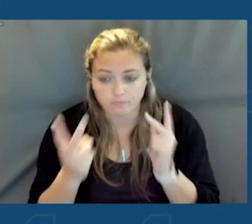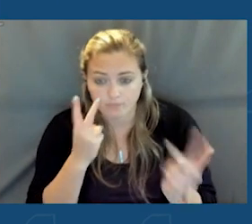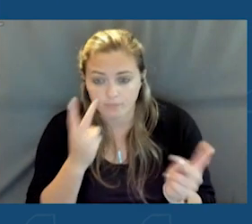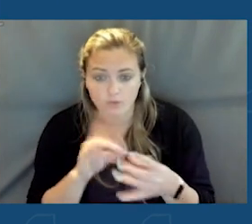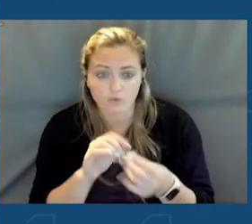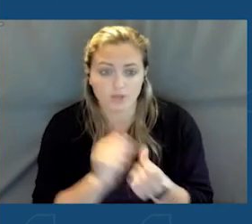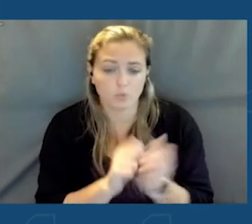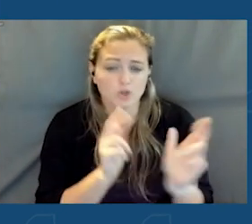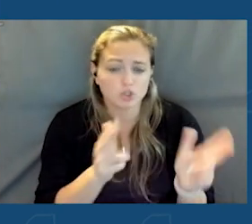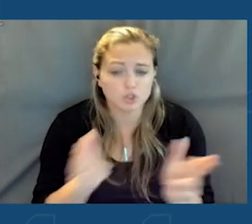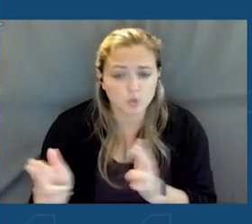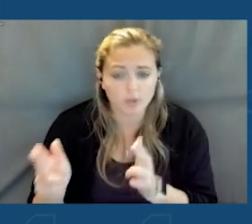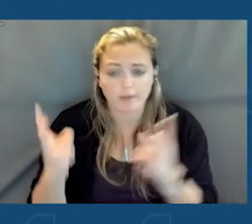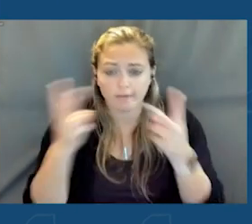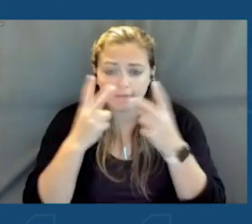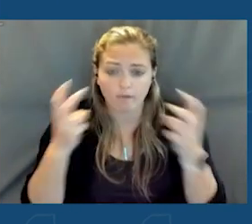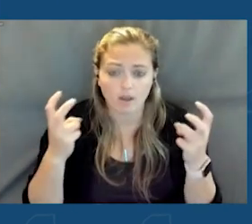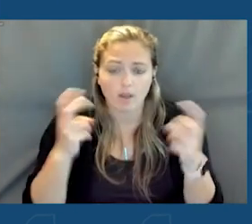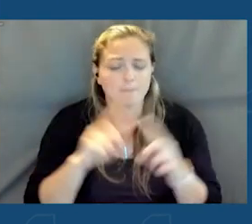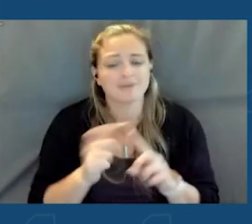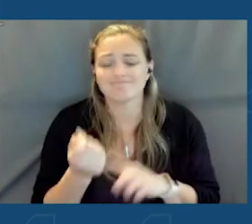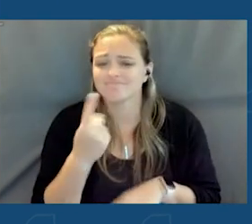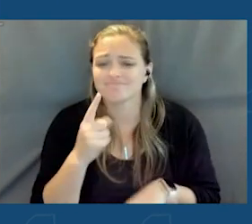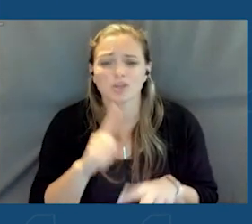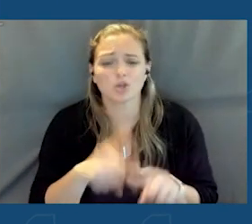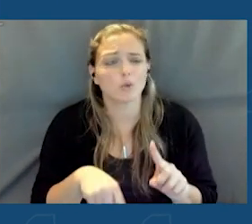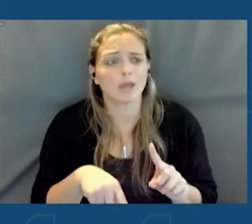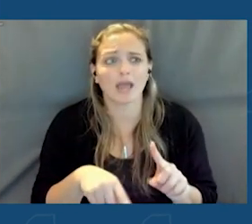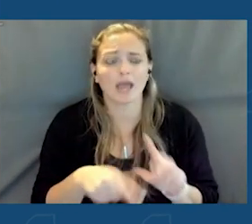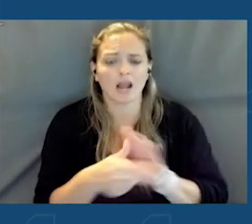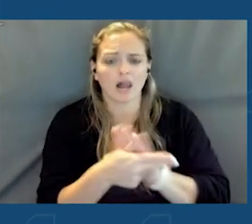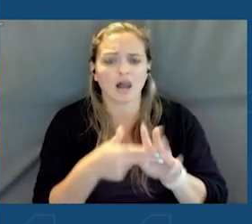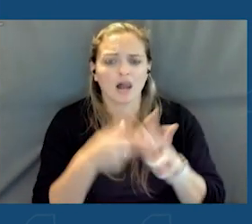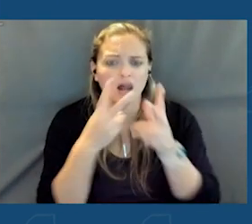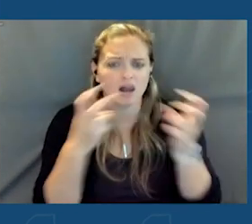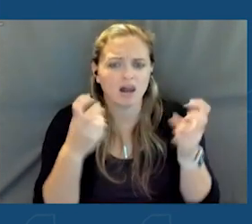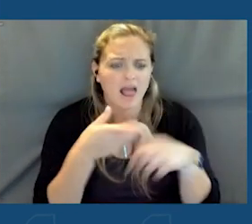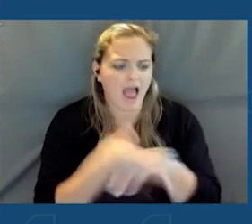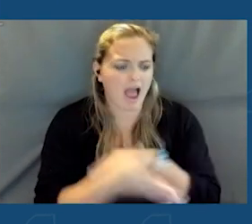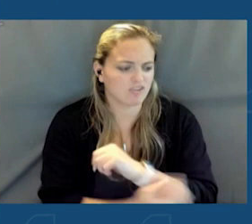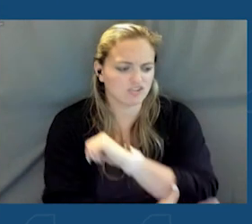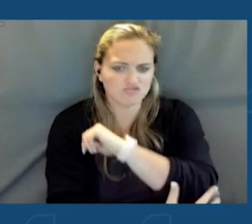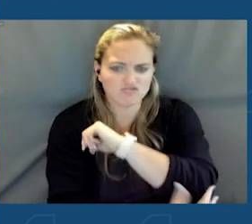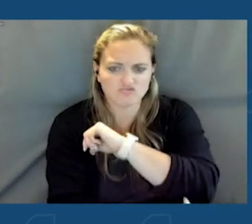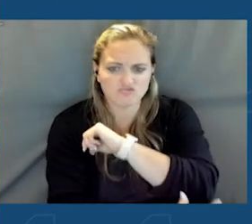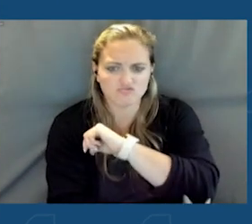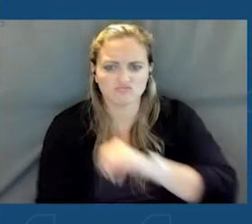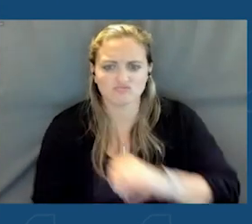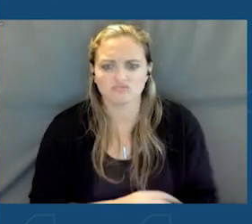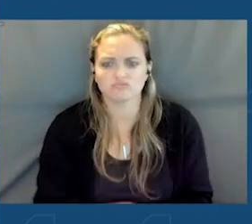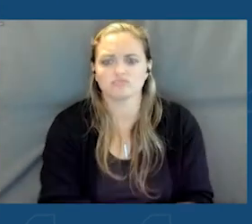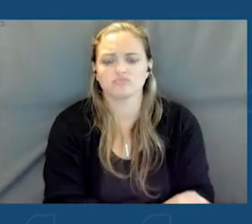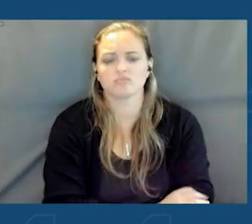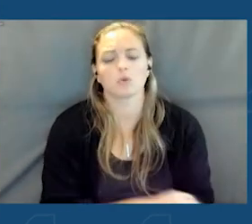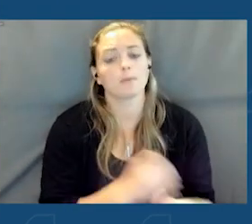and crime. But you can't criminalize your way out of poverty. You have to ensure that you're investing in people, and that starts